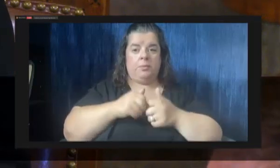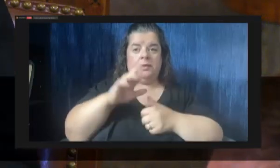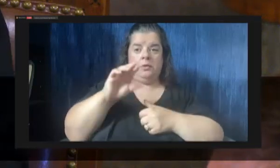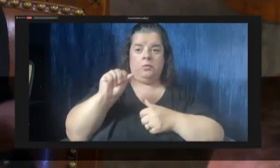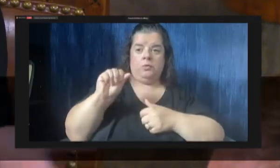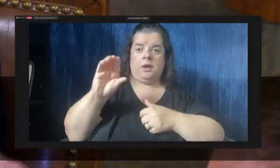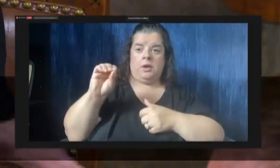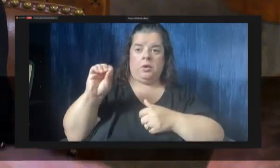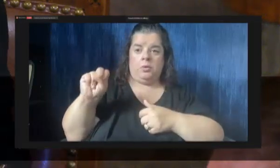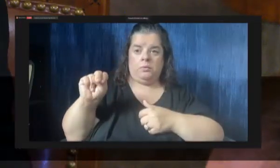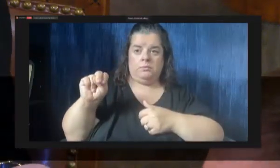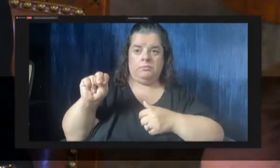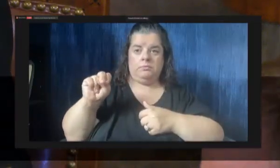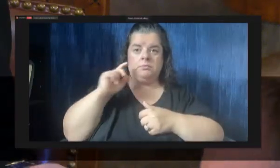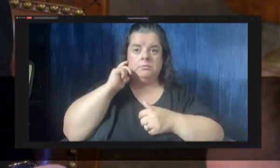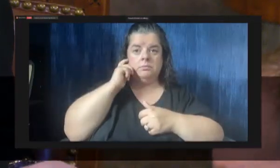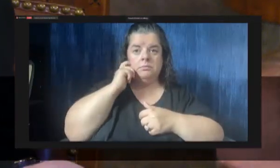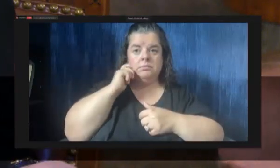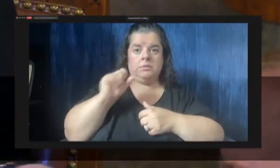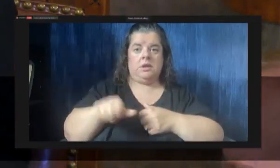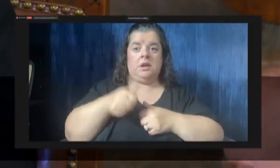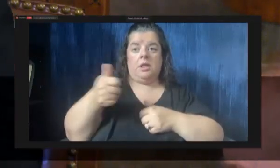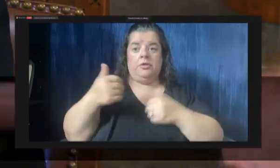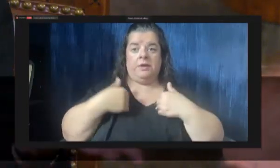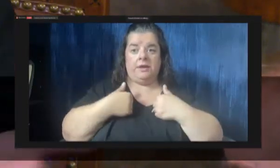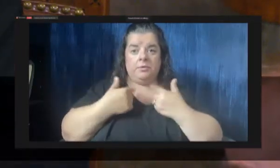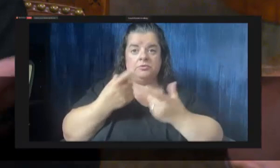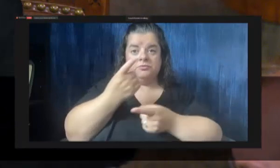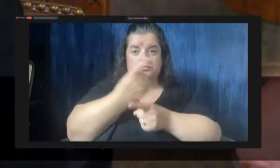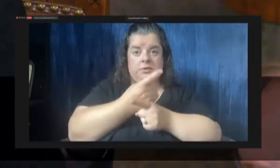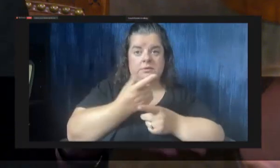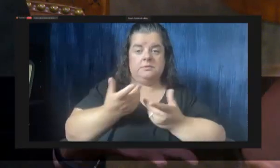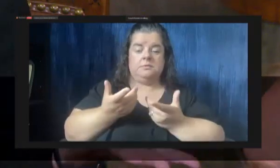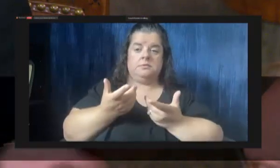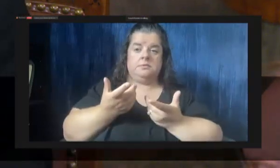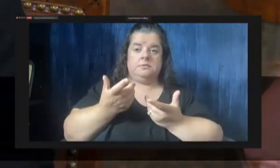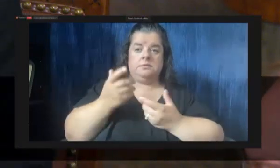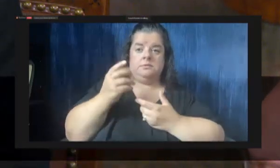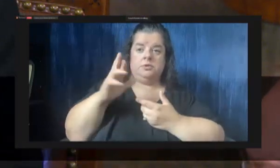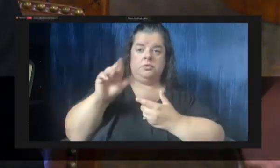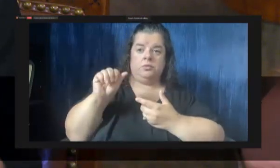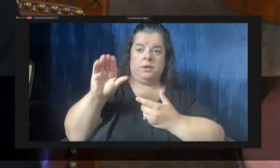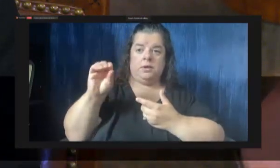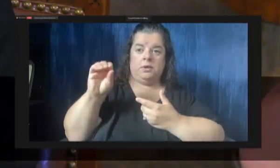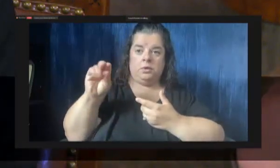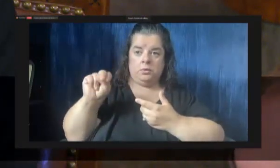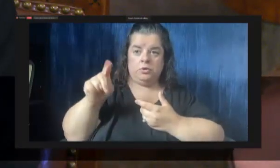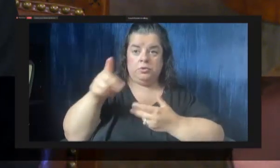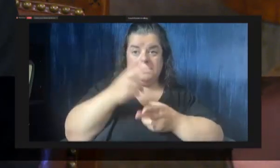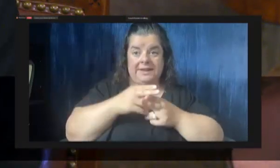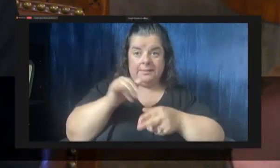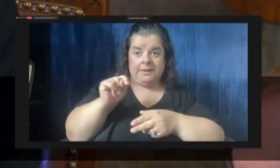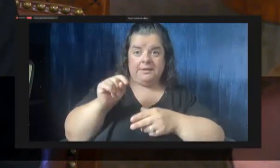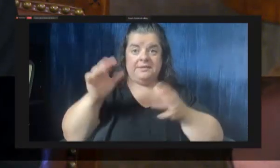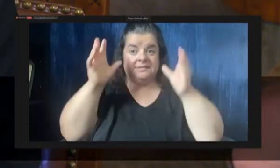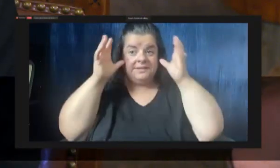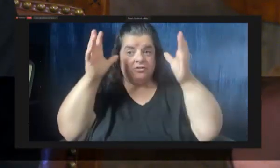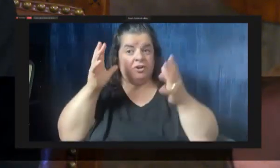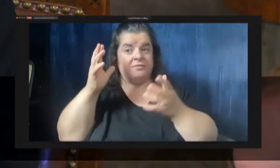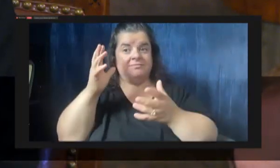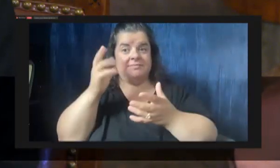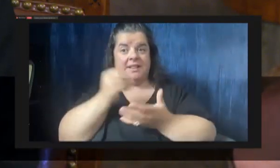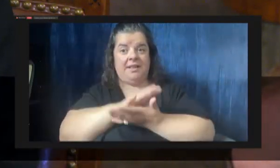of and other animals, right? Wildlife. Rats, raccoons, I mean, you name it, right? Wildlife so management. Deer are lovely, and there are